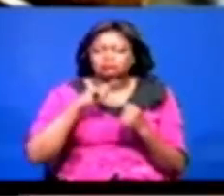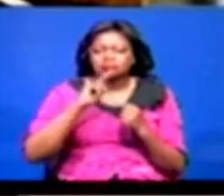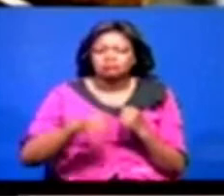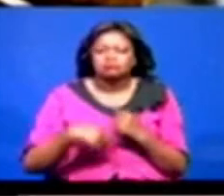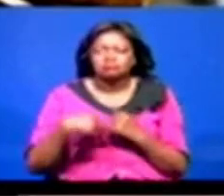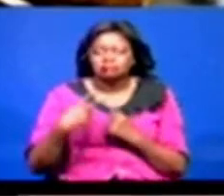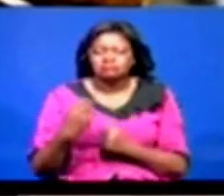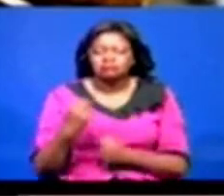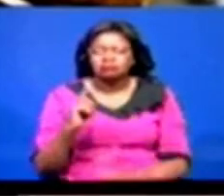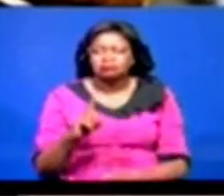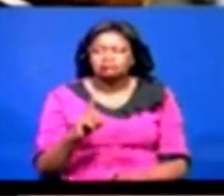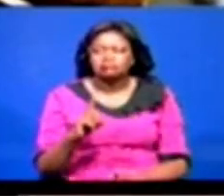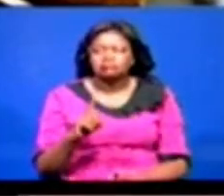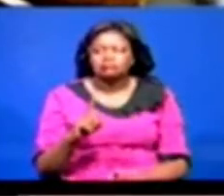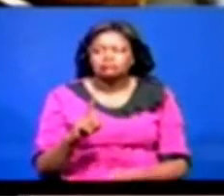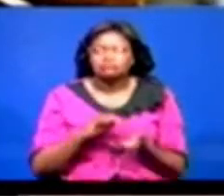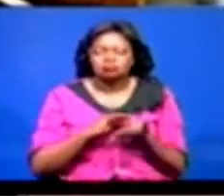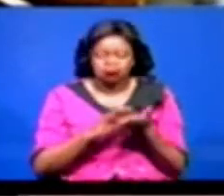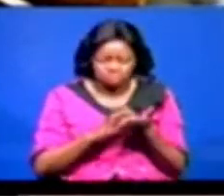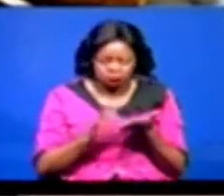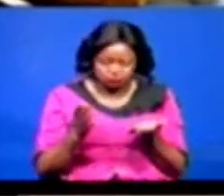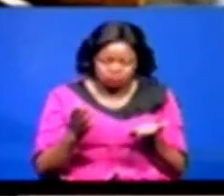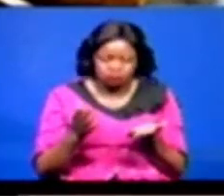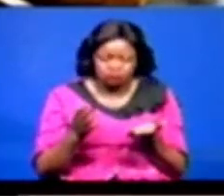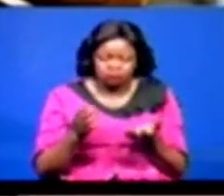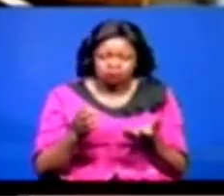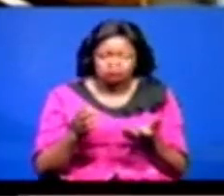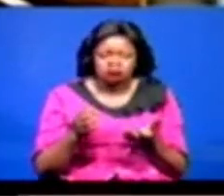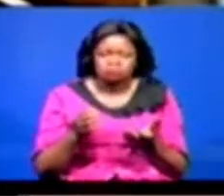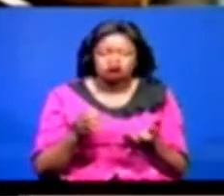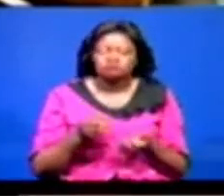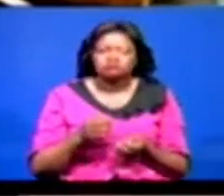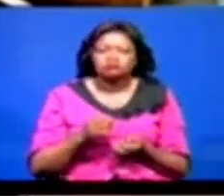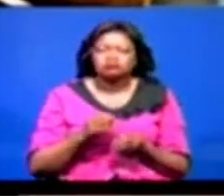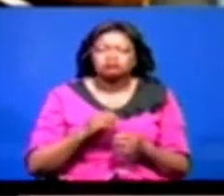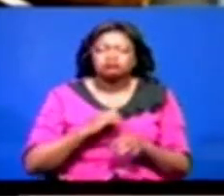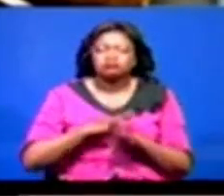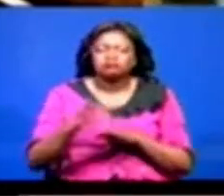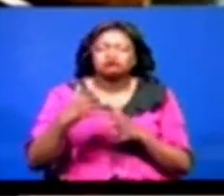46,201 KIMS kits deployed throughout the Republic worked out of the